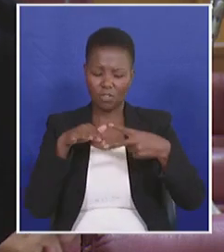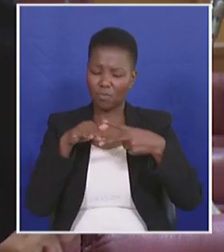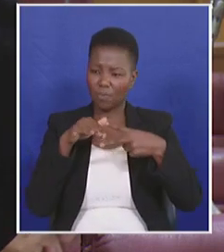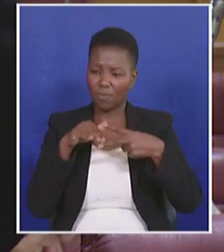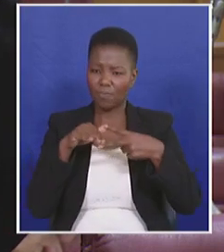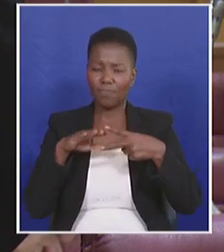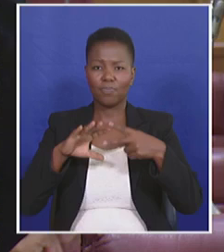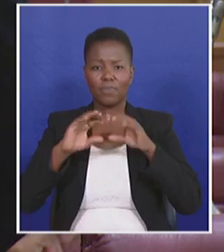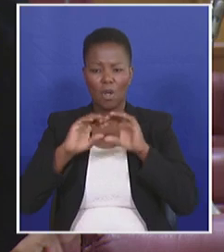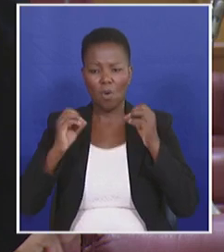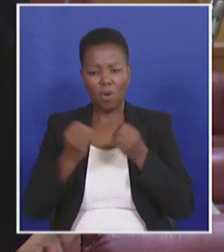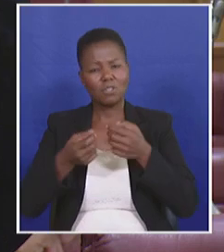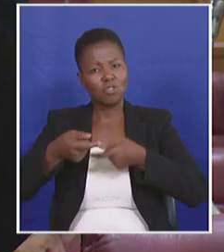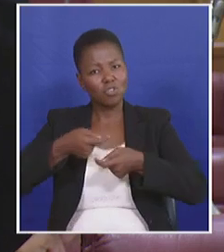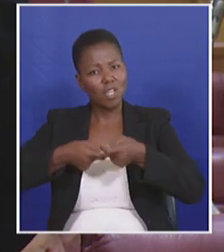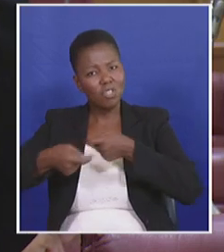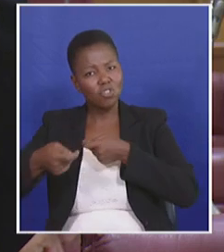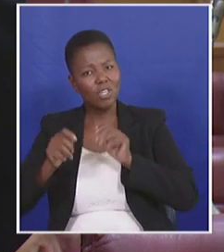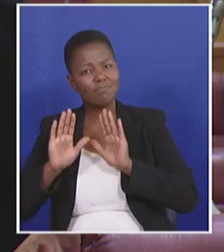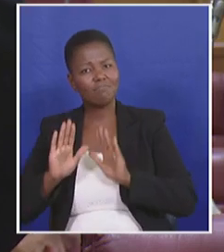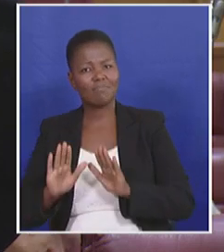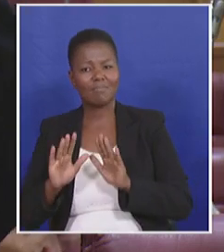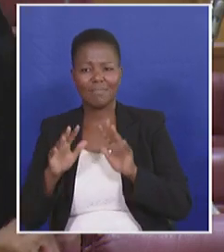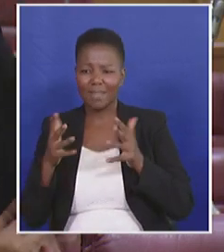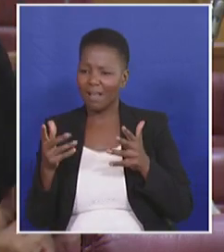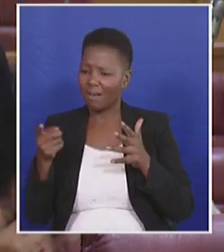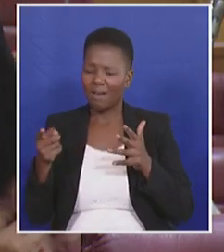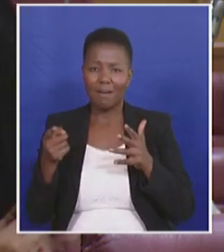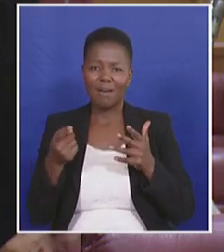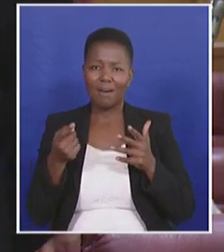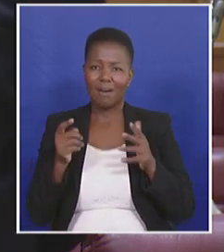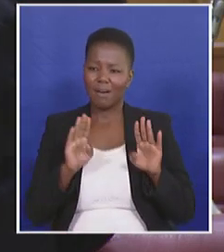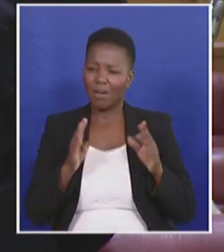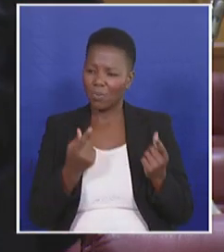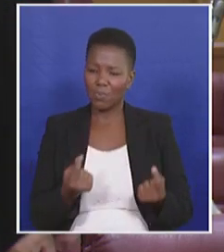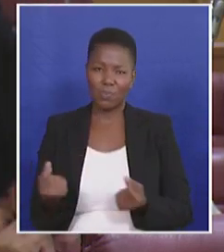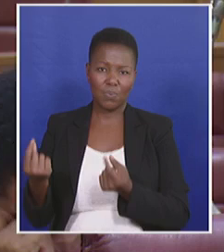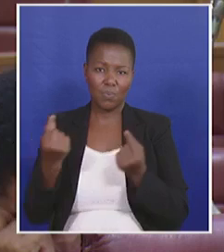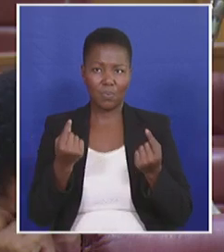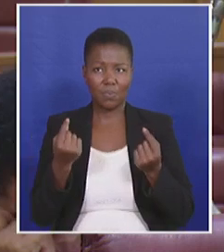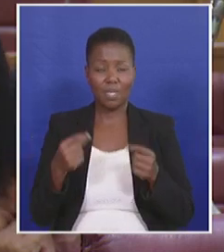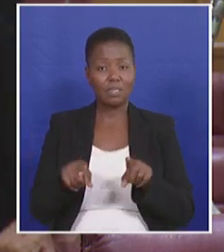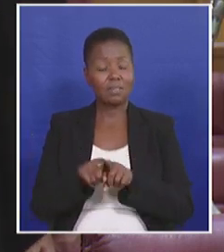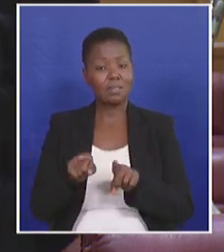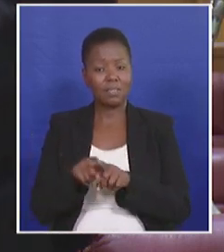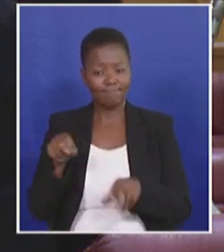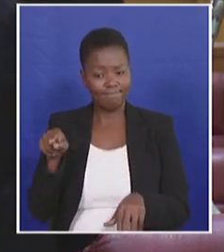organizational change insofar as approaching these particular matters. Now, we should also not lose sight, if I